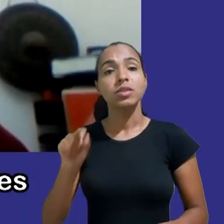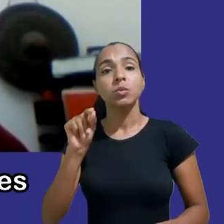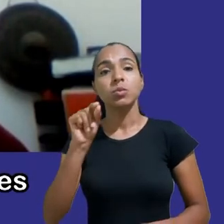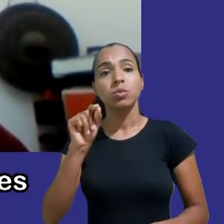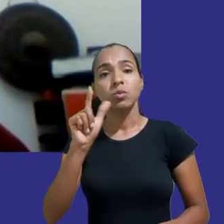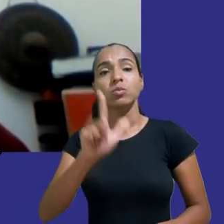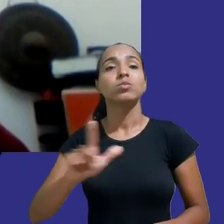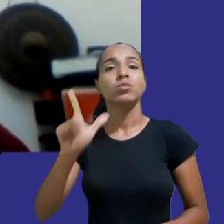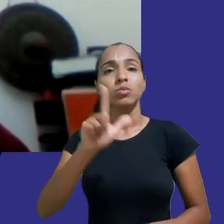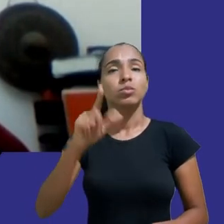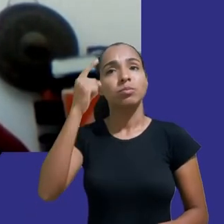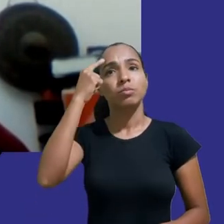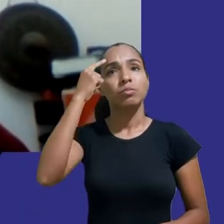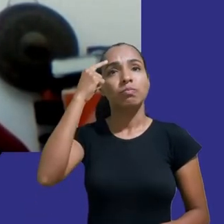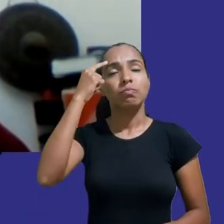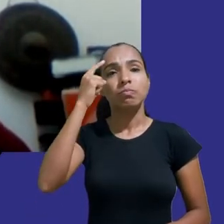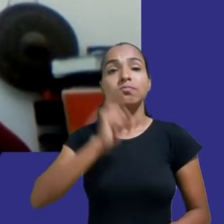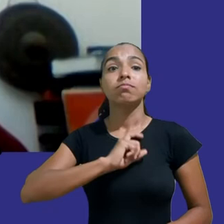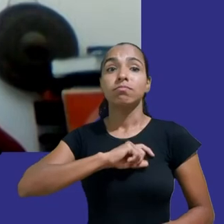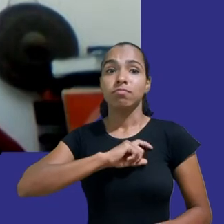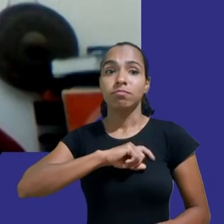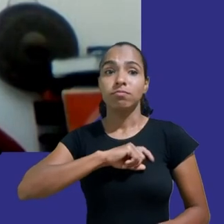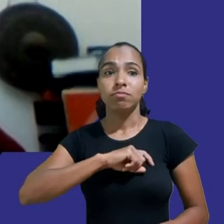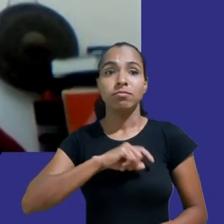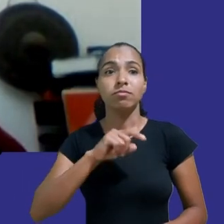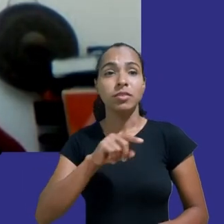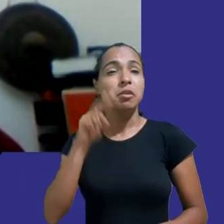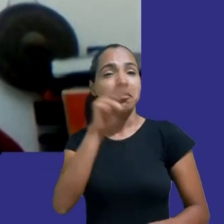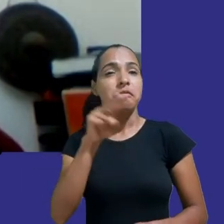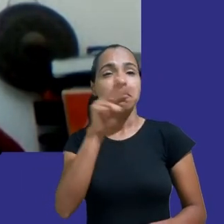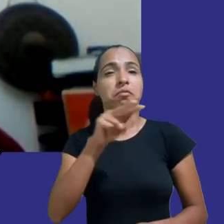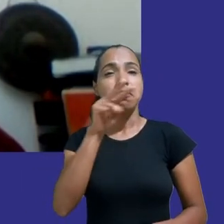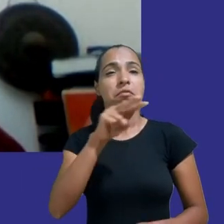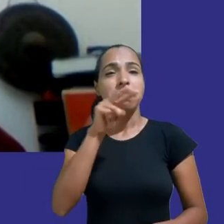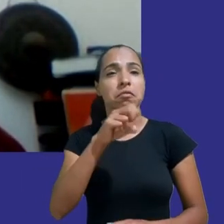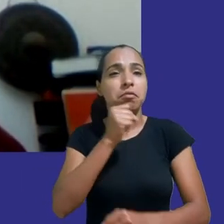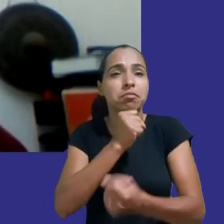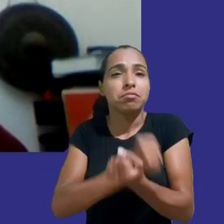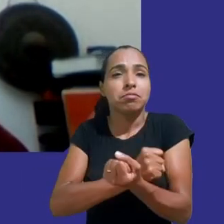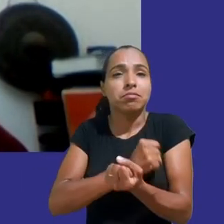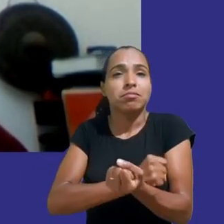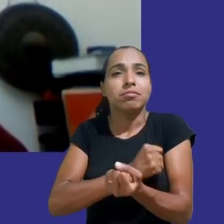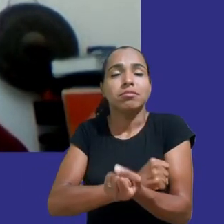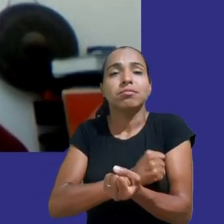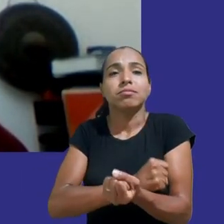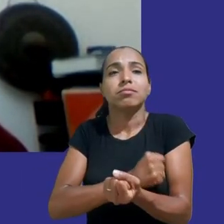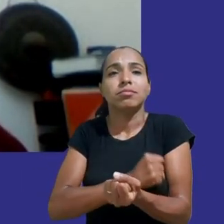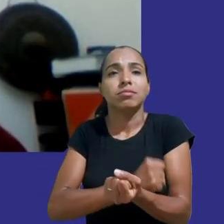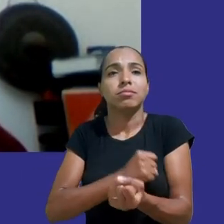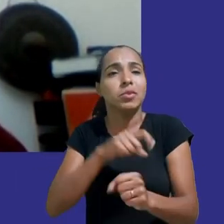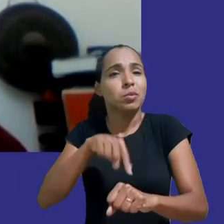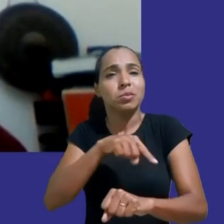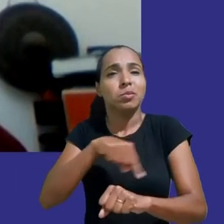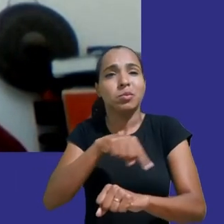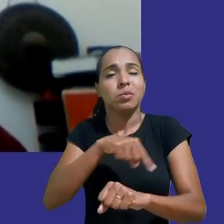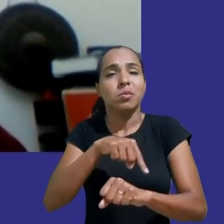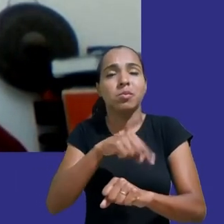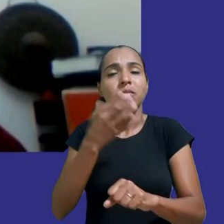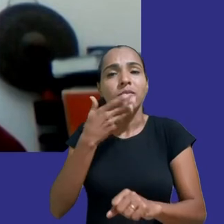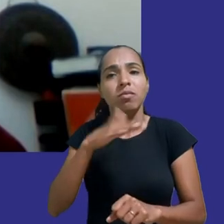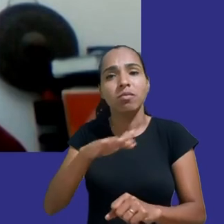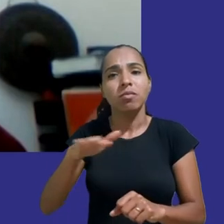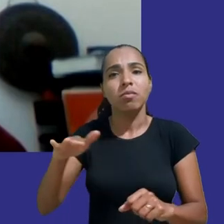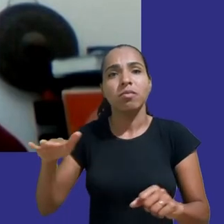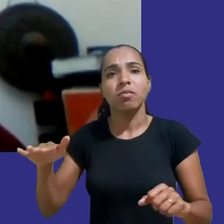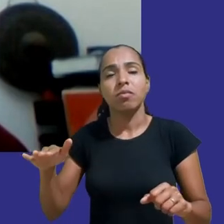as possible let's make sure people children in this case spend as much time on it as impossible it doesn't matter whether that